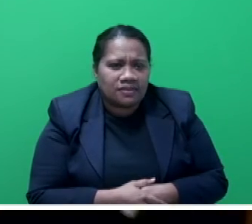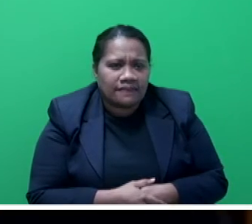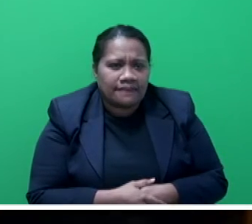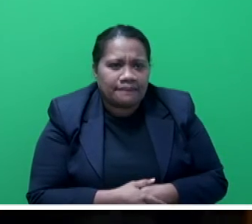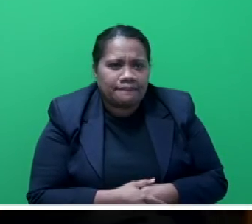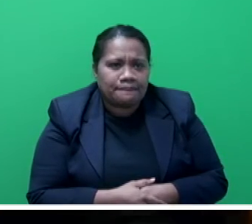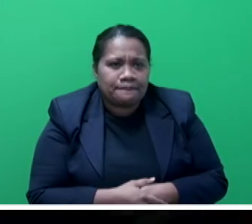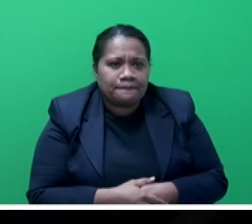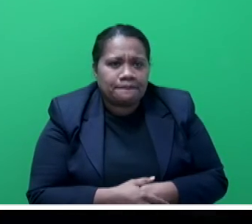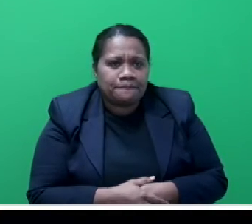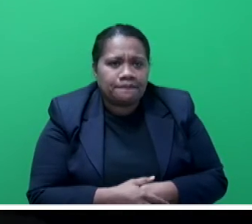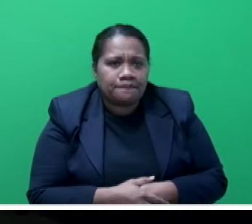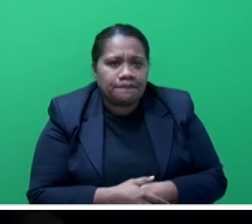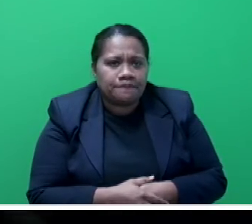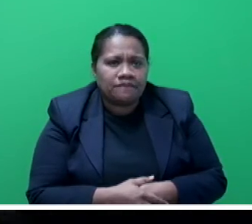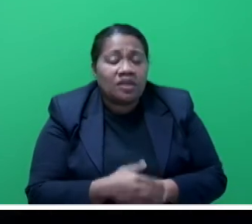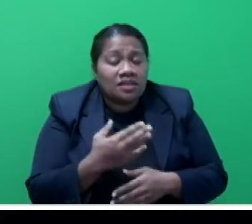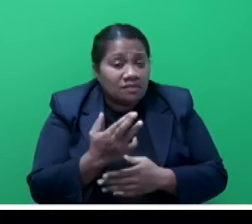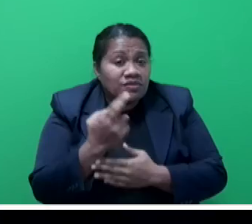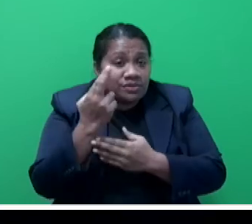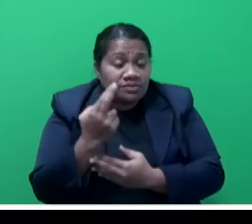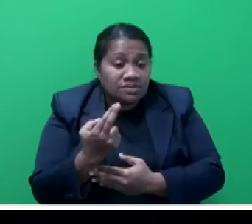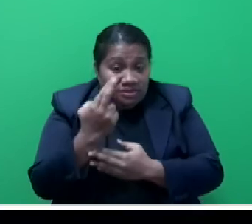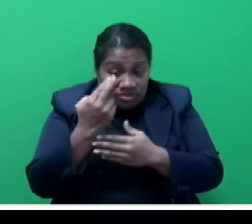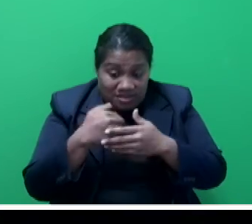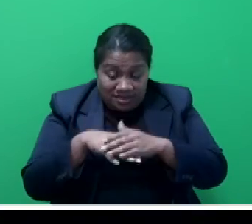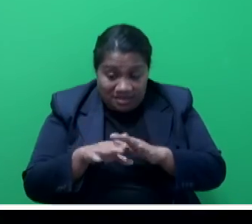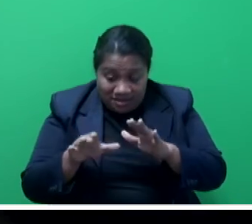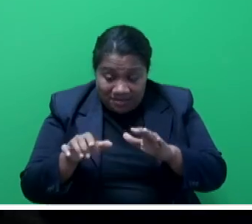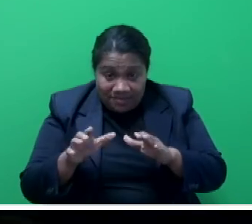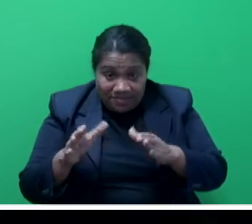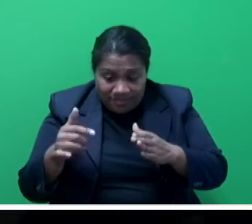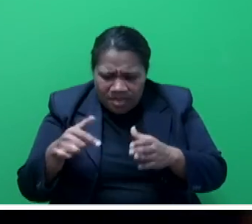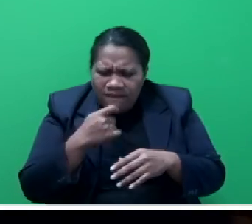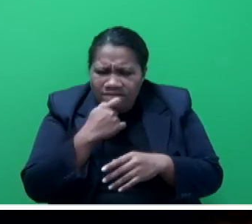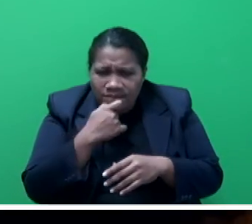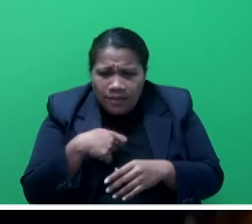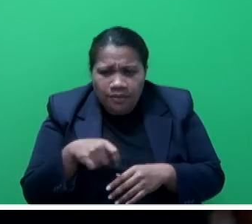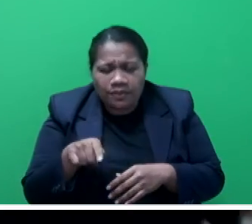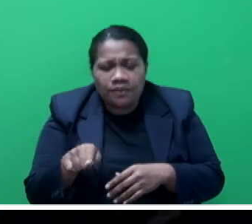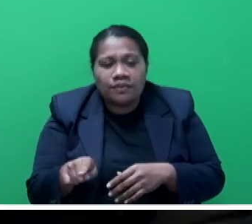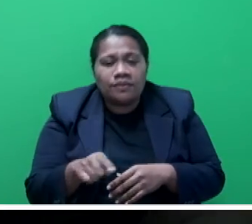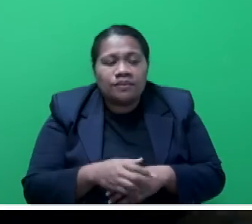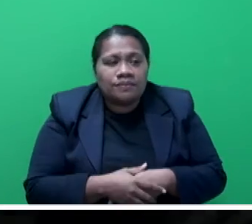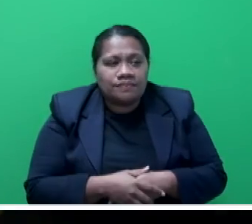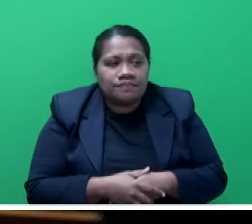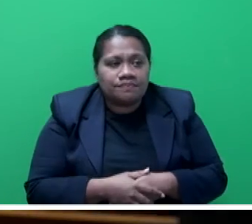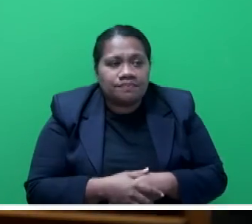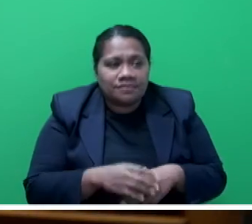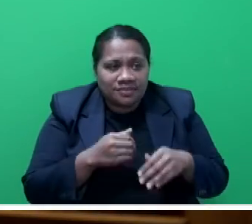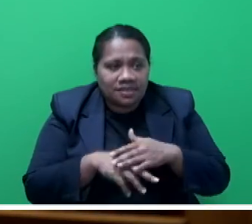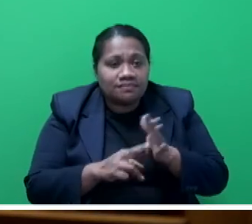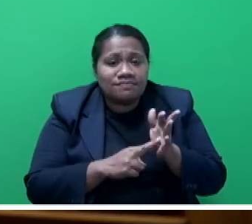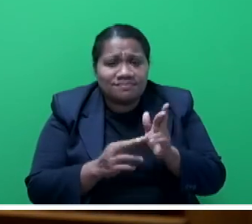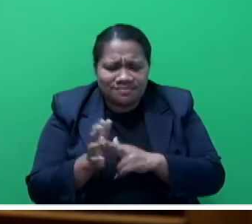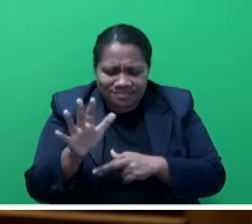the representation in the cooperative population, quite a few of them are actually based in the rural areas, and